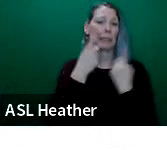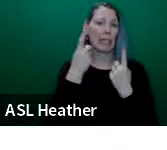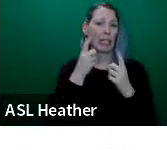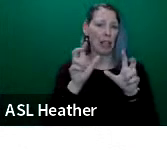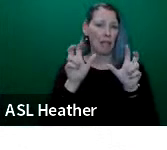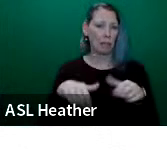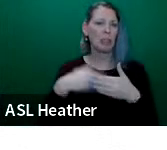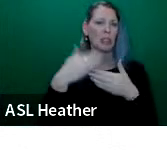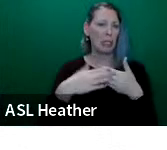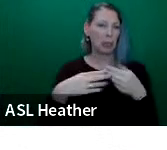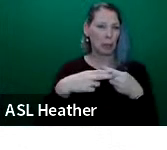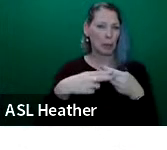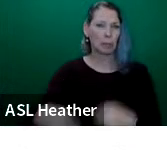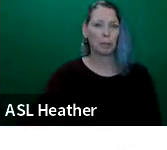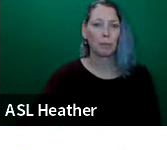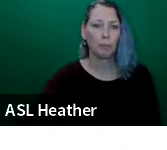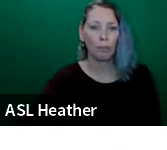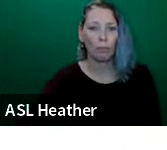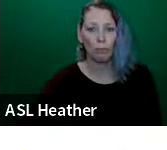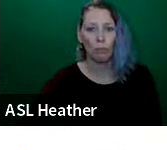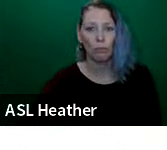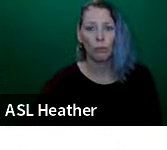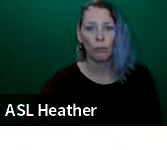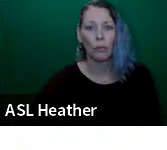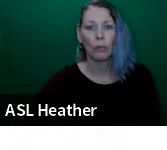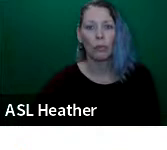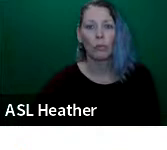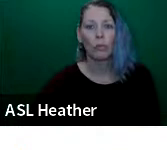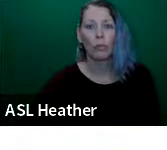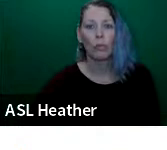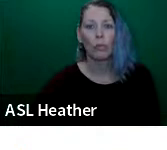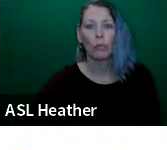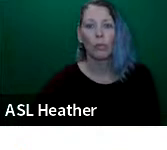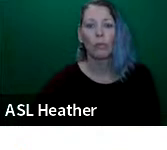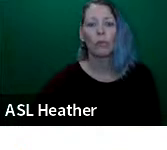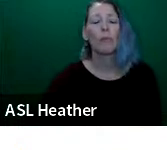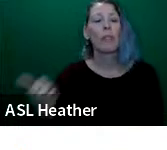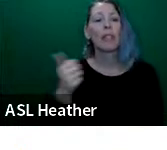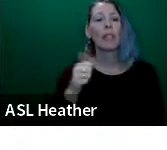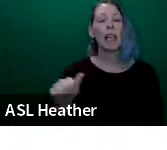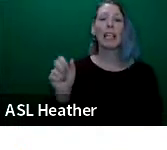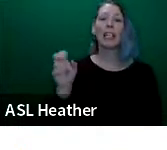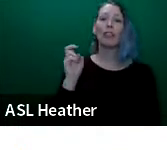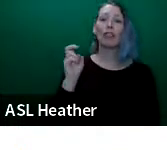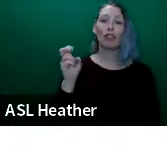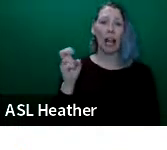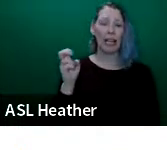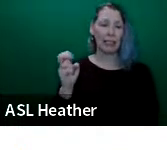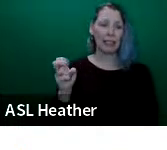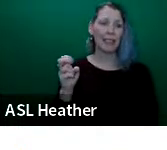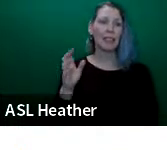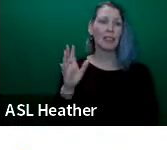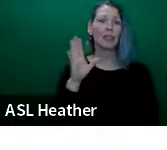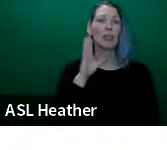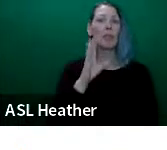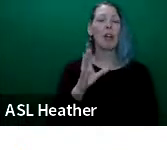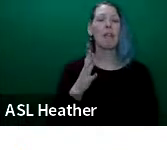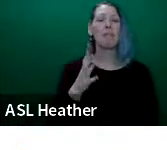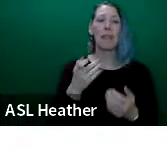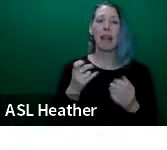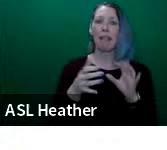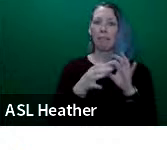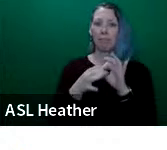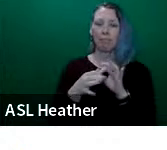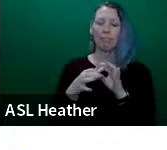slide. So the real takeaways is that any transit investment should be made with a desire to complement the C-Tran Vine